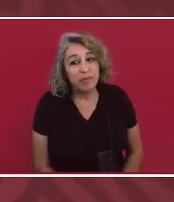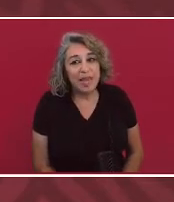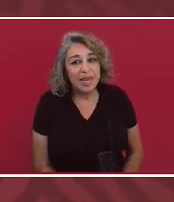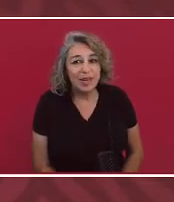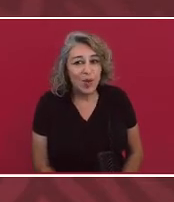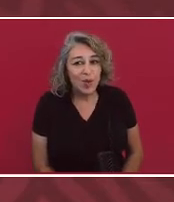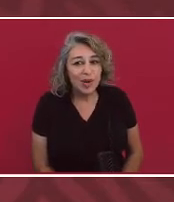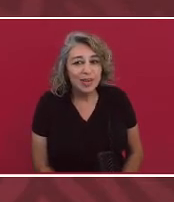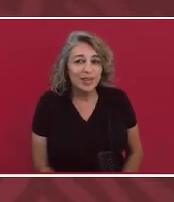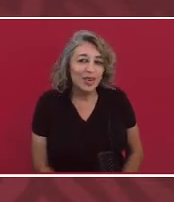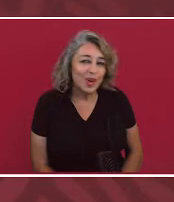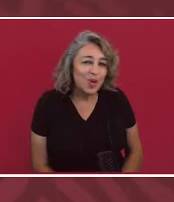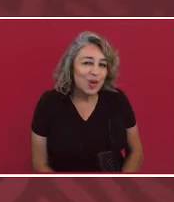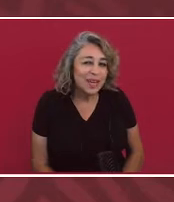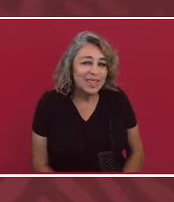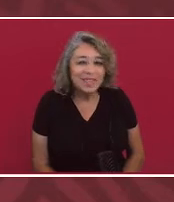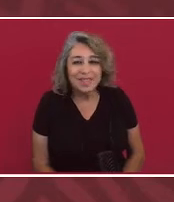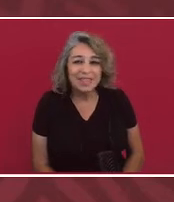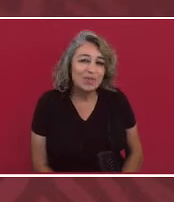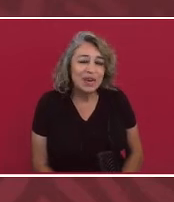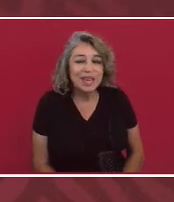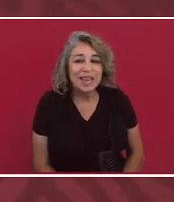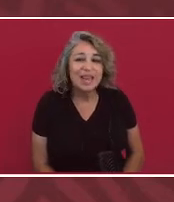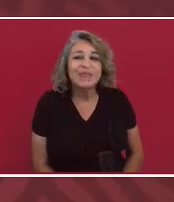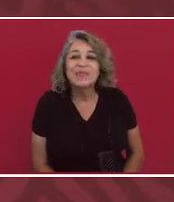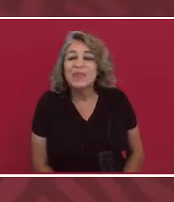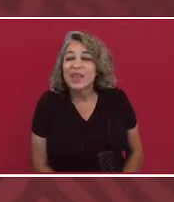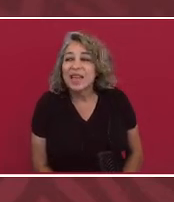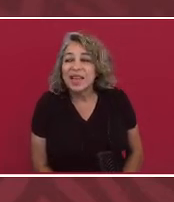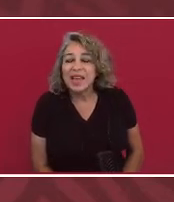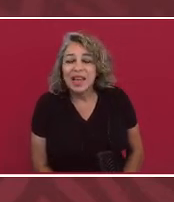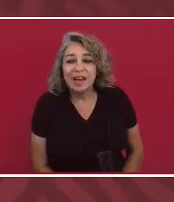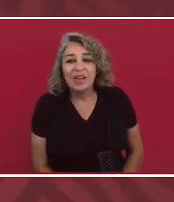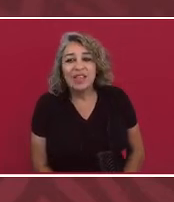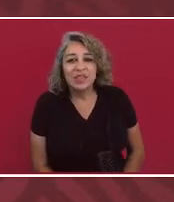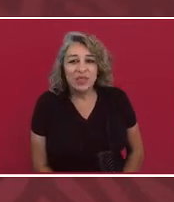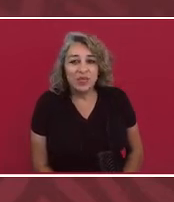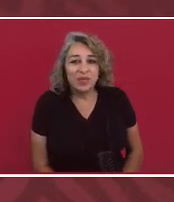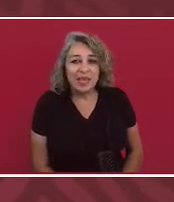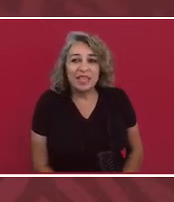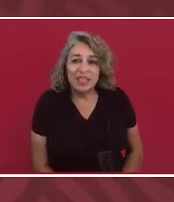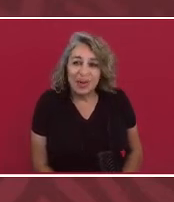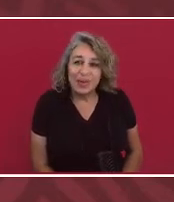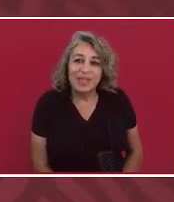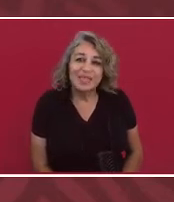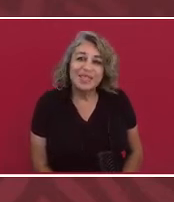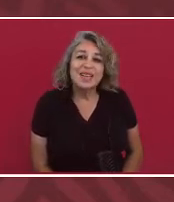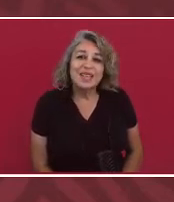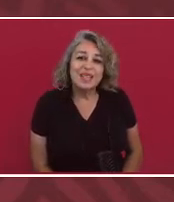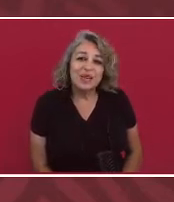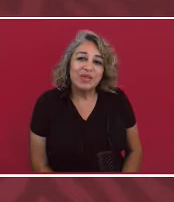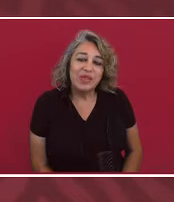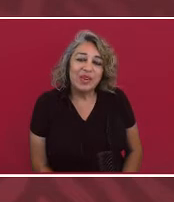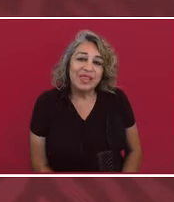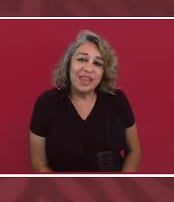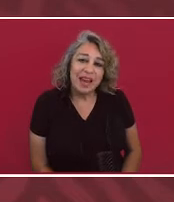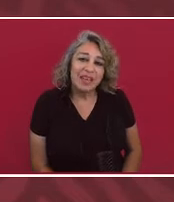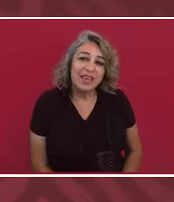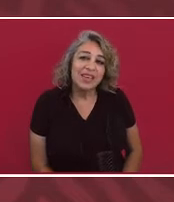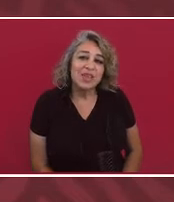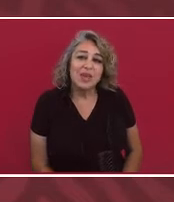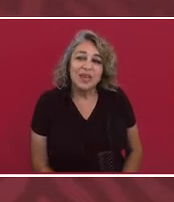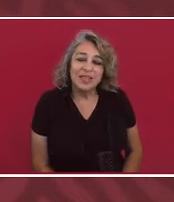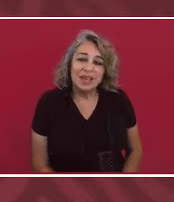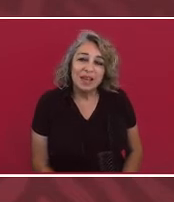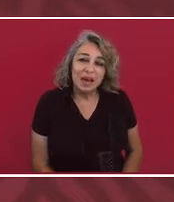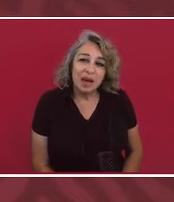of Main and Court or Locust, somewhere like that, across from the Starbucks. So if you're in the area